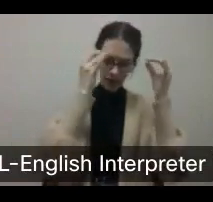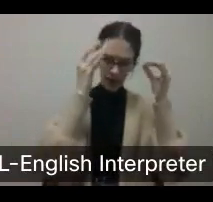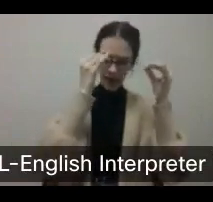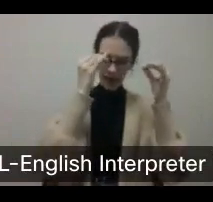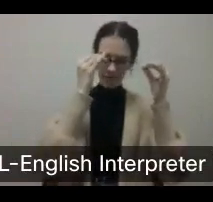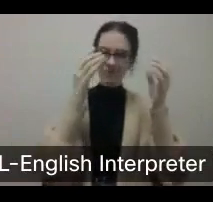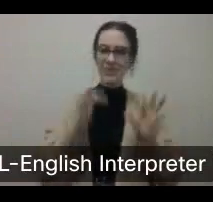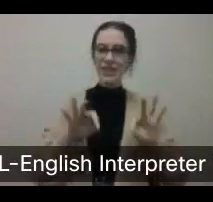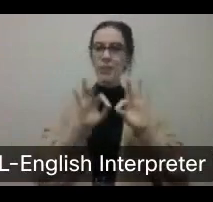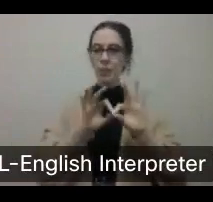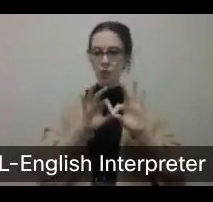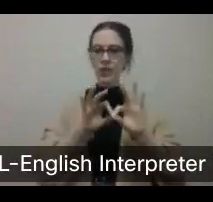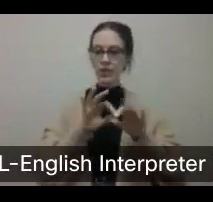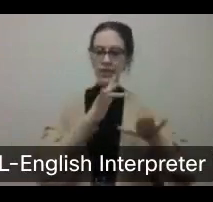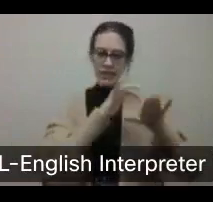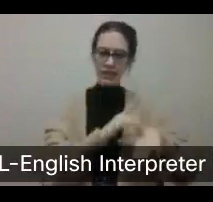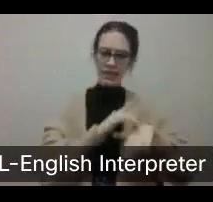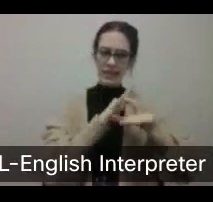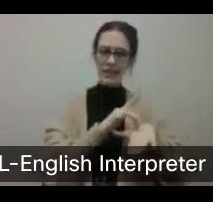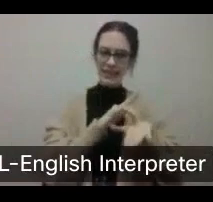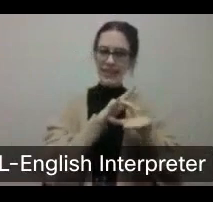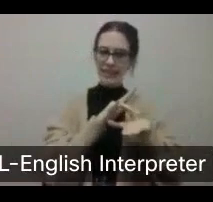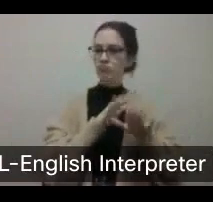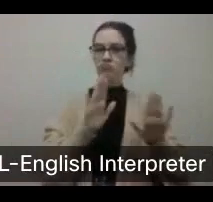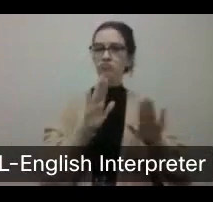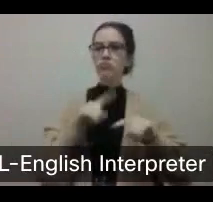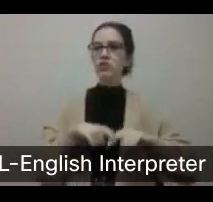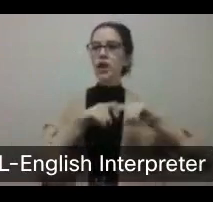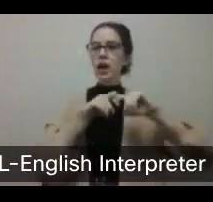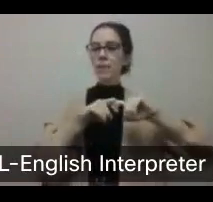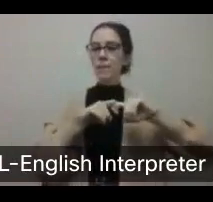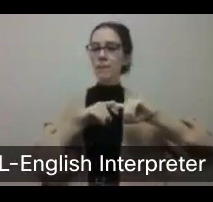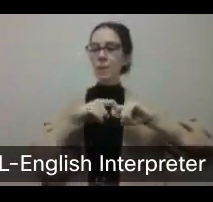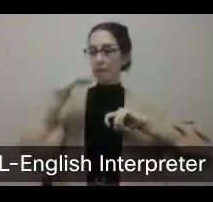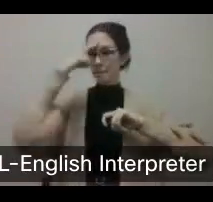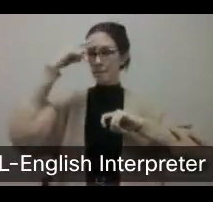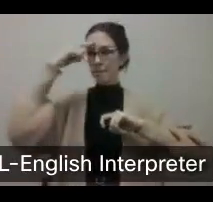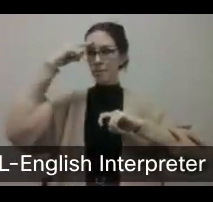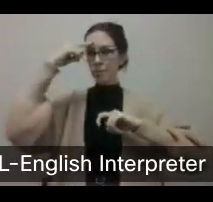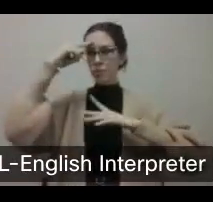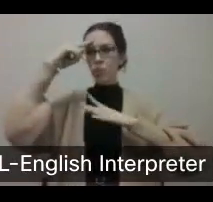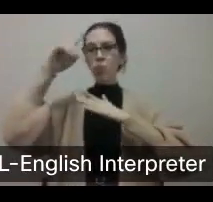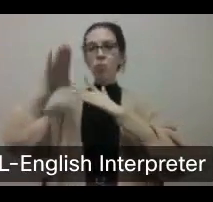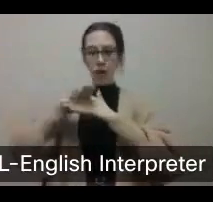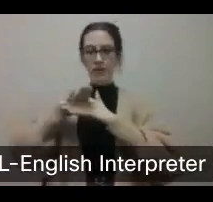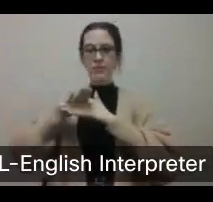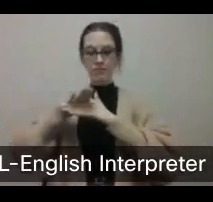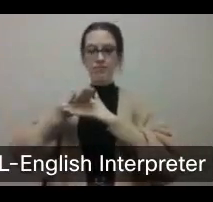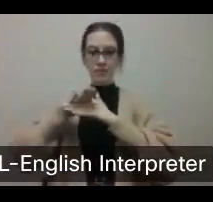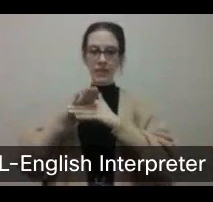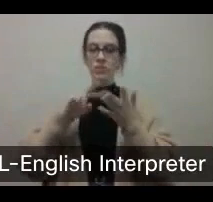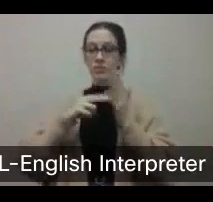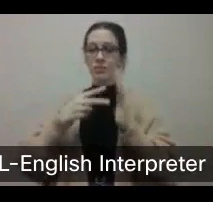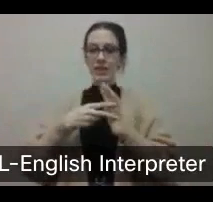mental break. A break that's long enough for you to kind of forget about how the authors had worded their